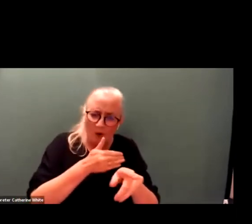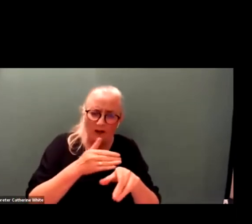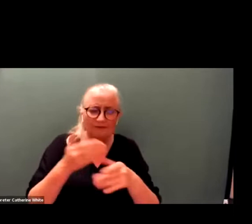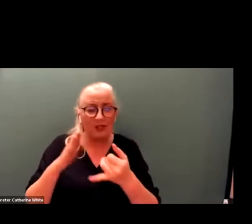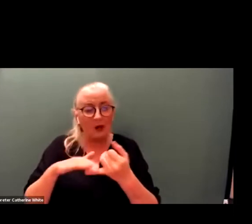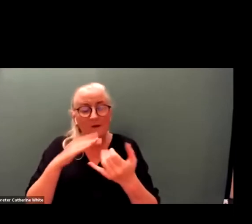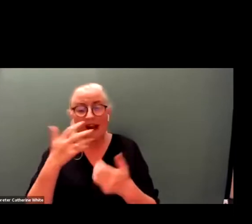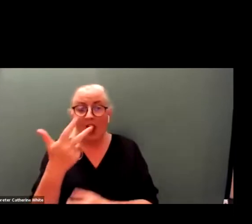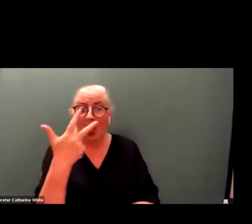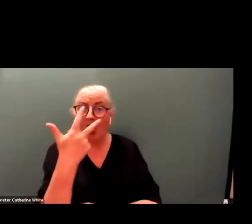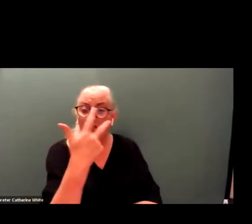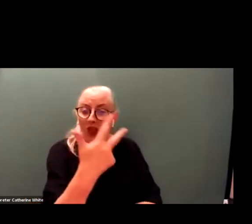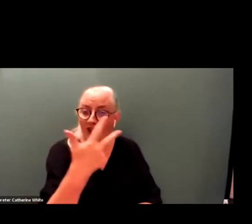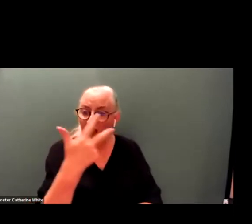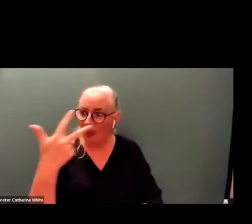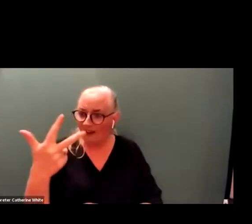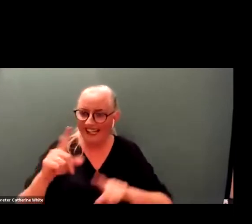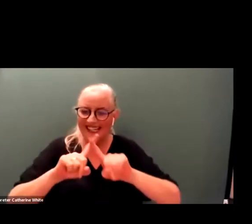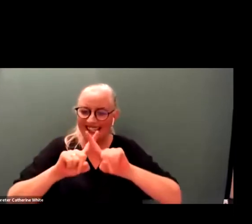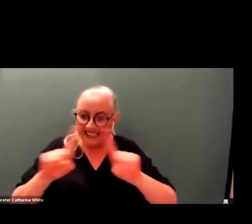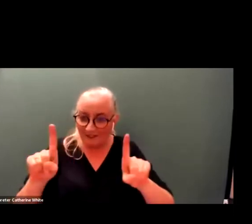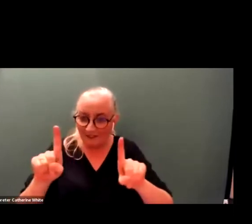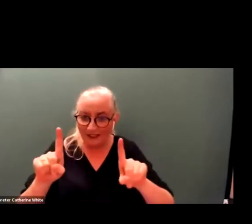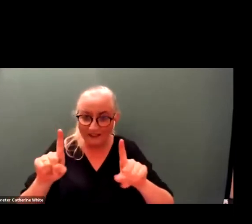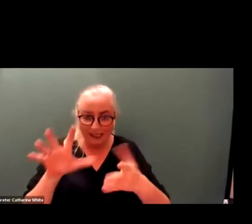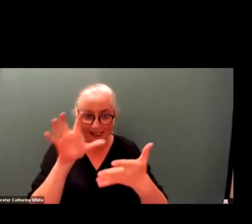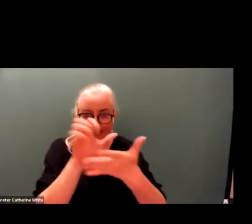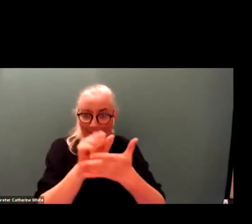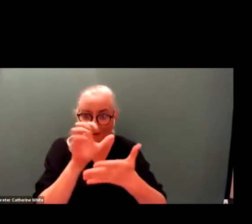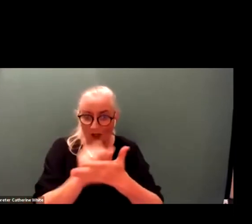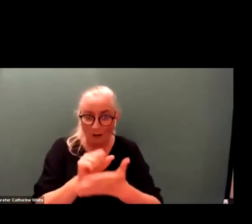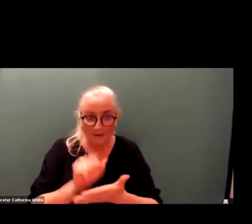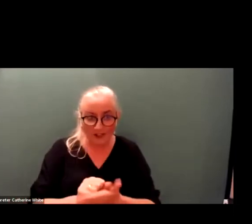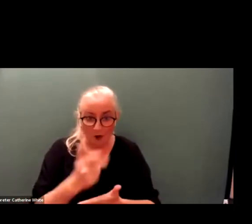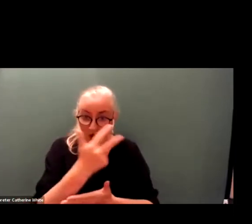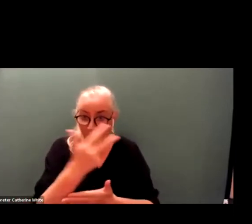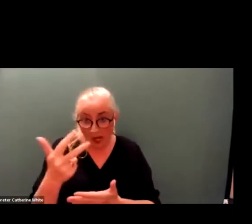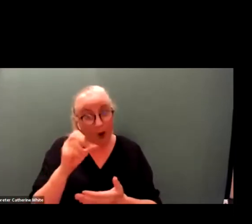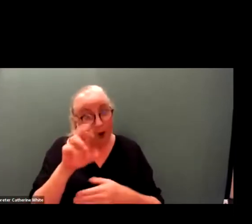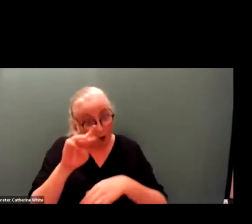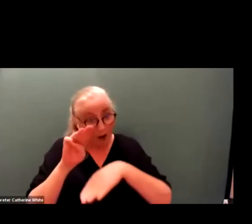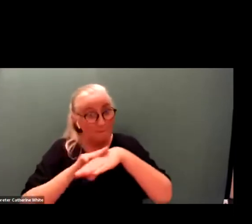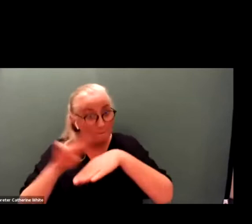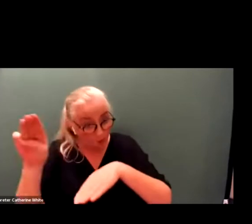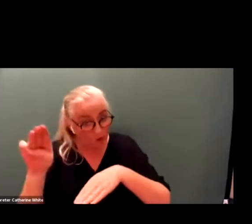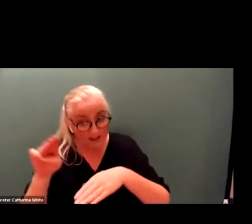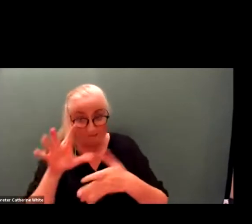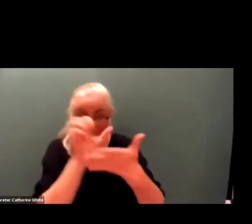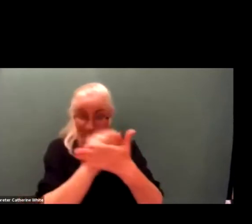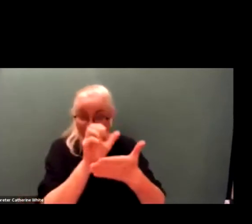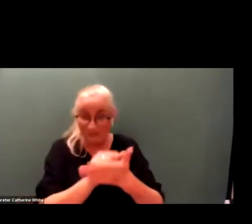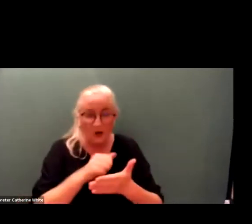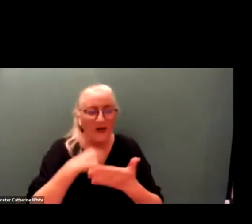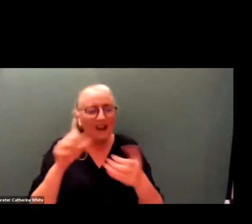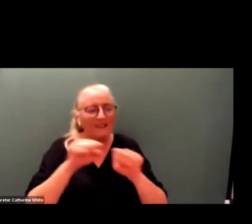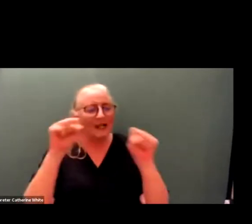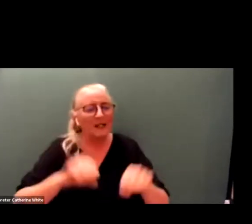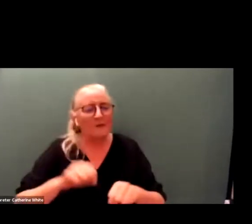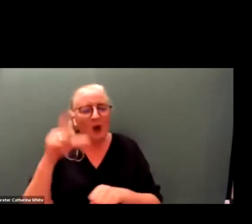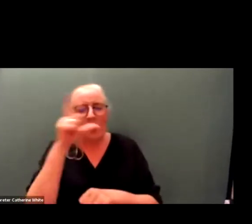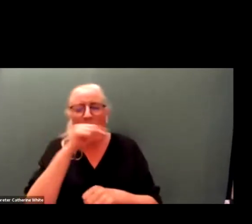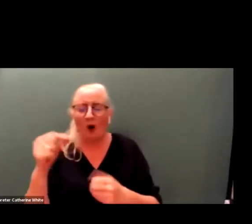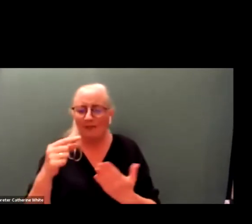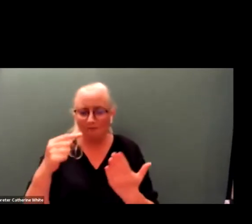33 different recognised symptoms of menopause, but there are likely to be many more than that. We use a system called the Green's